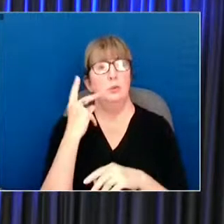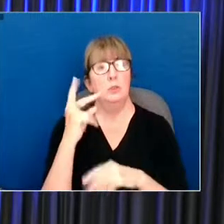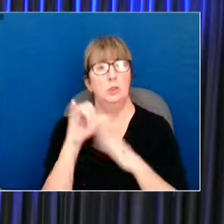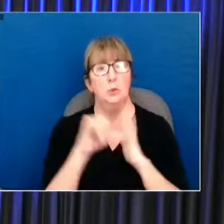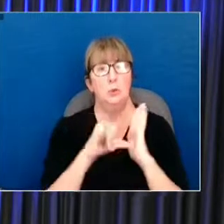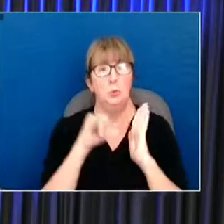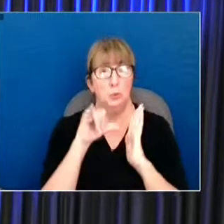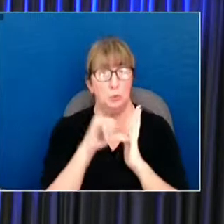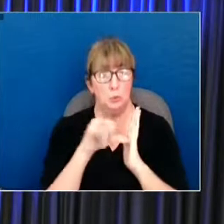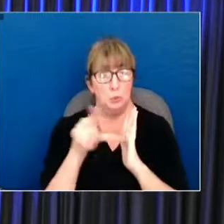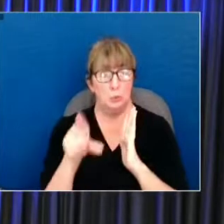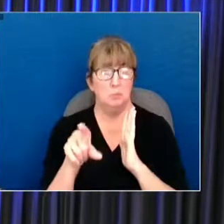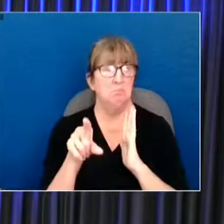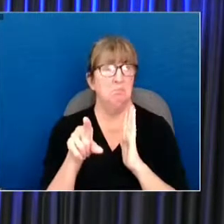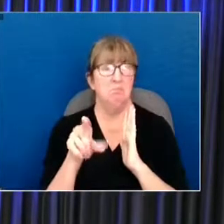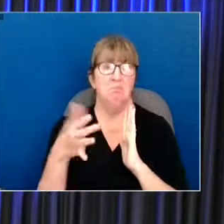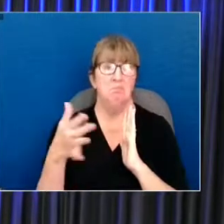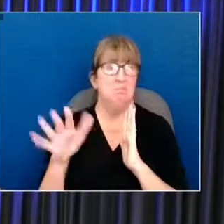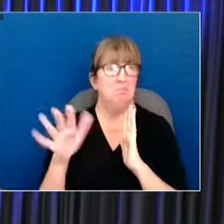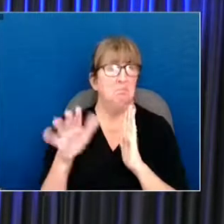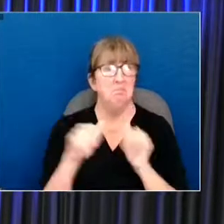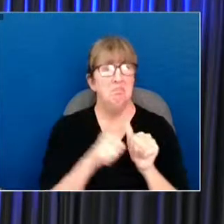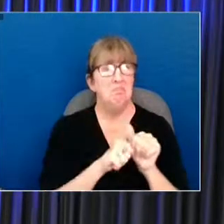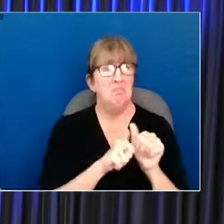there's really not that much of a delay. Just,